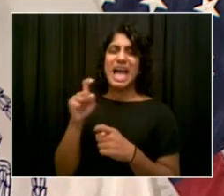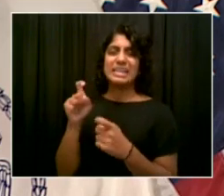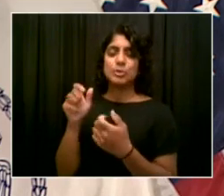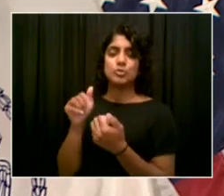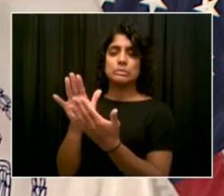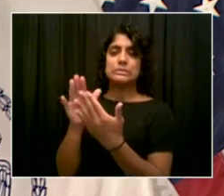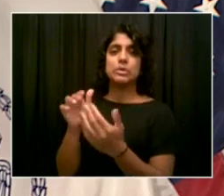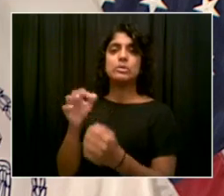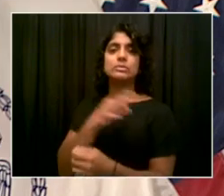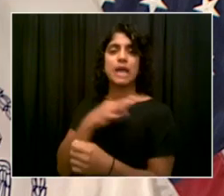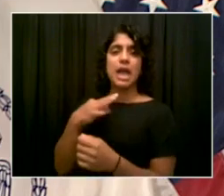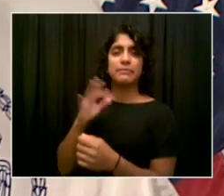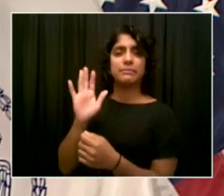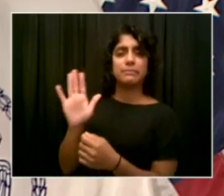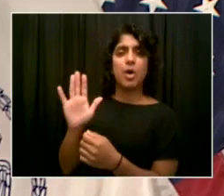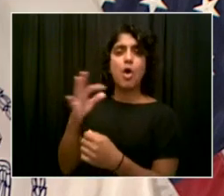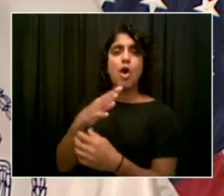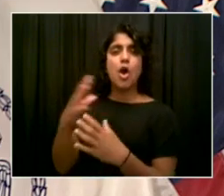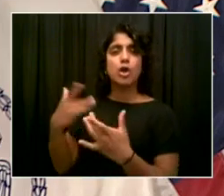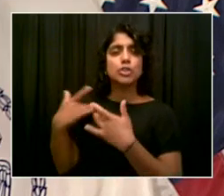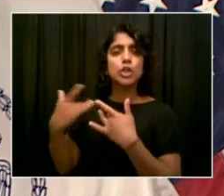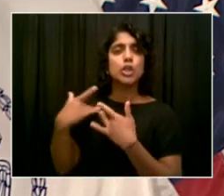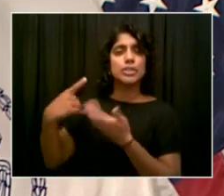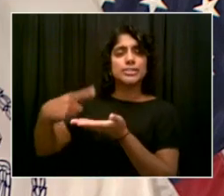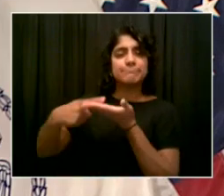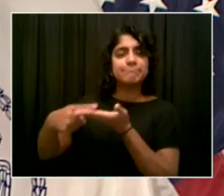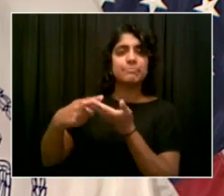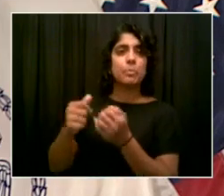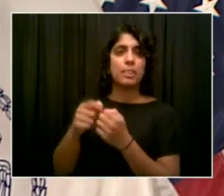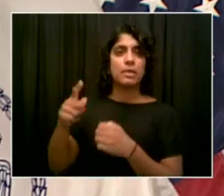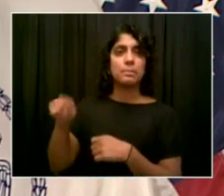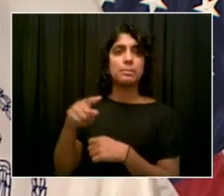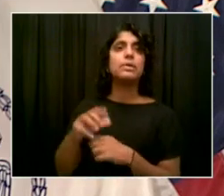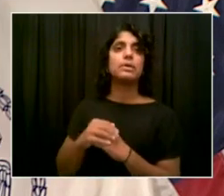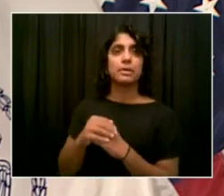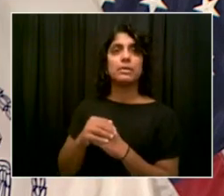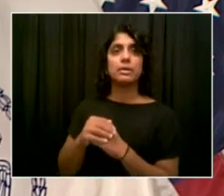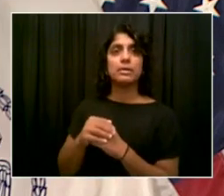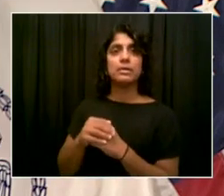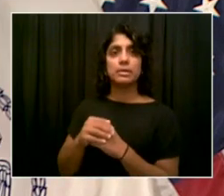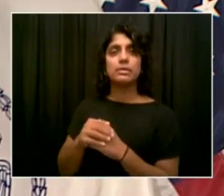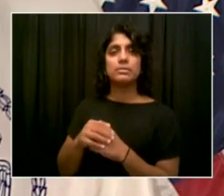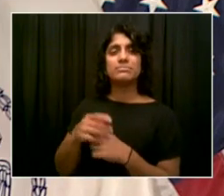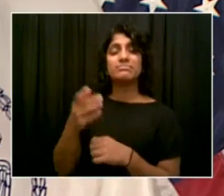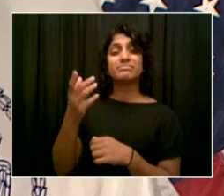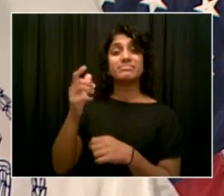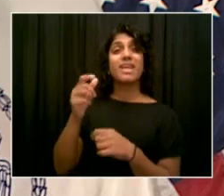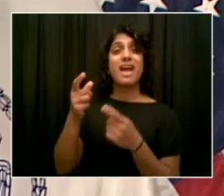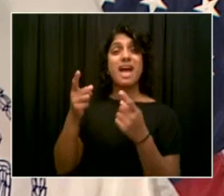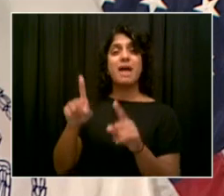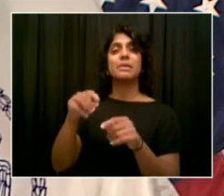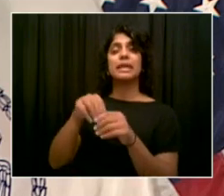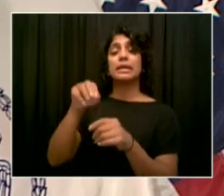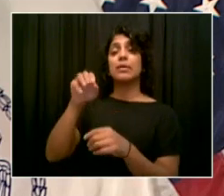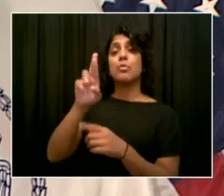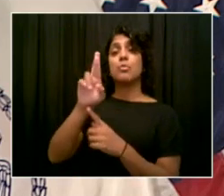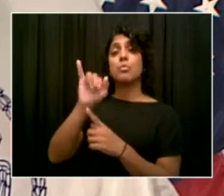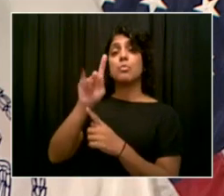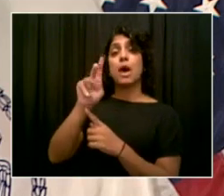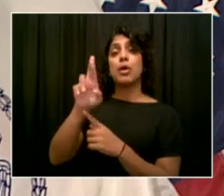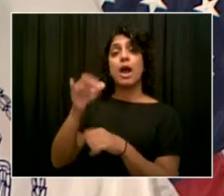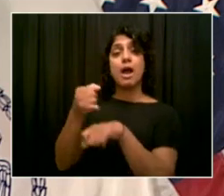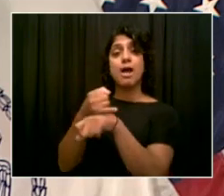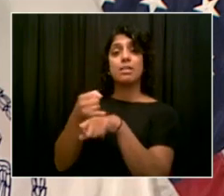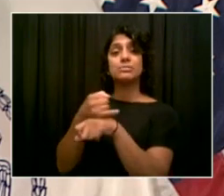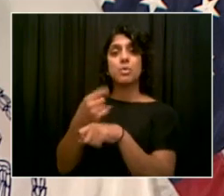many officers to cover the inmates we have. And also the court system finally coming back to life more. We need to see much more than we're seeing now,